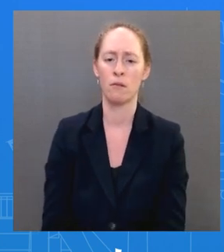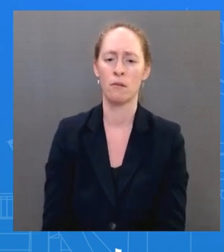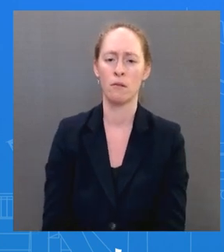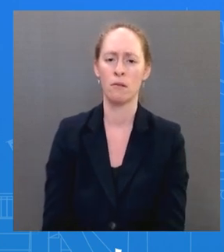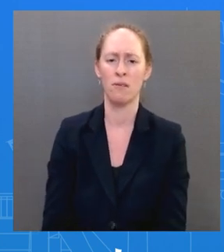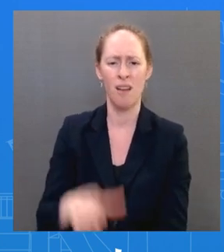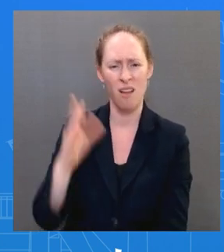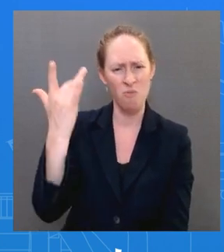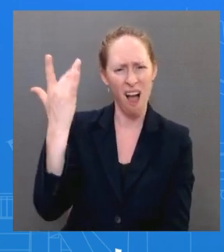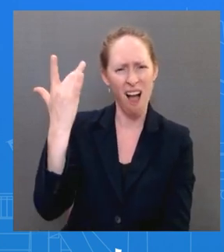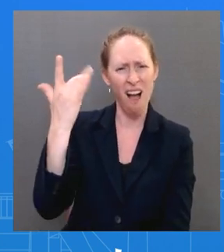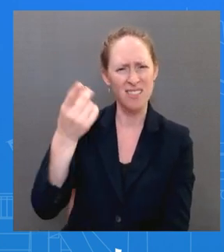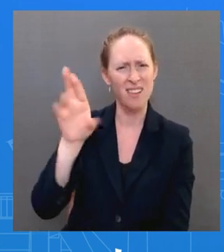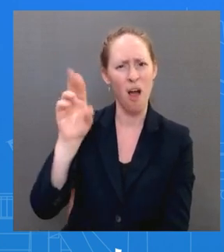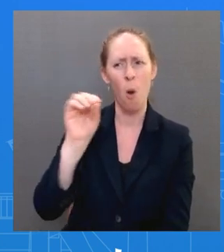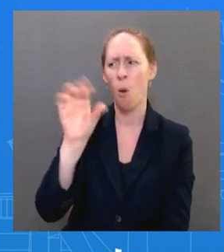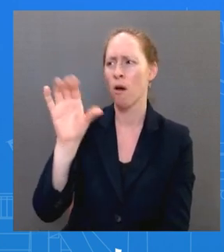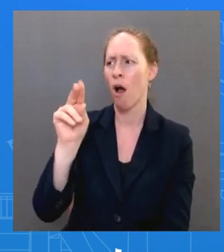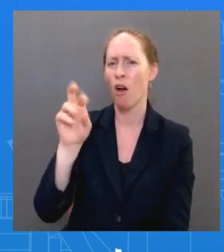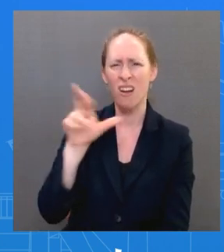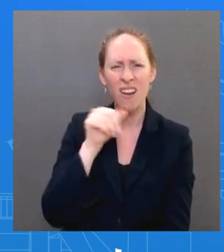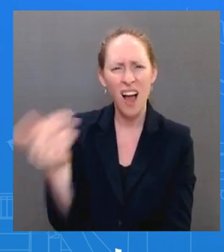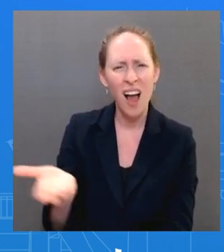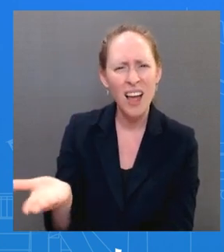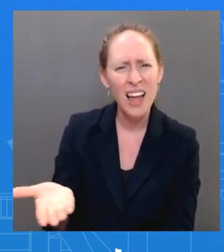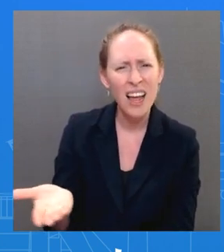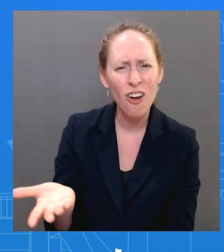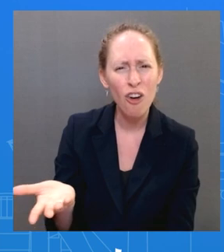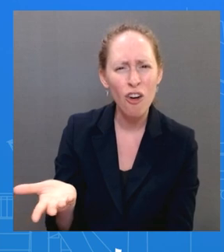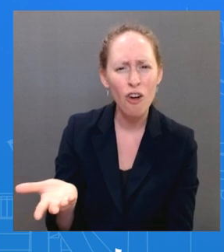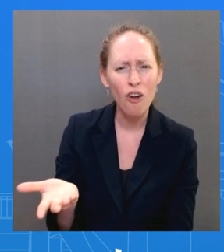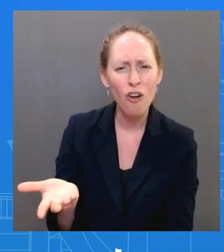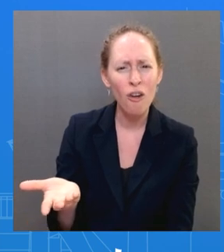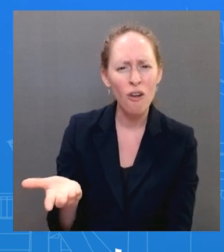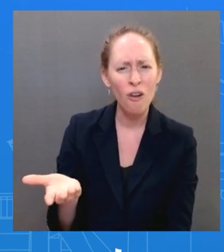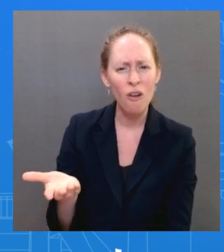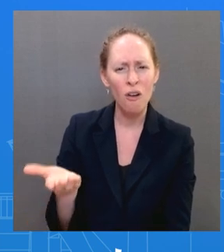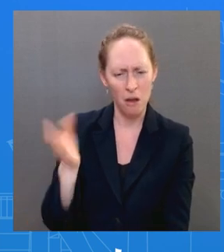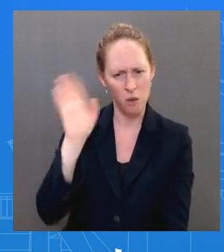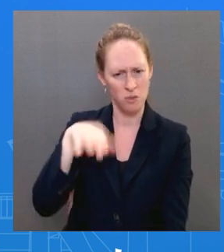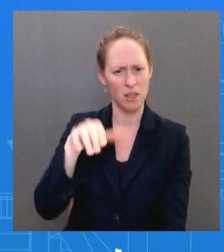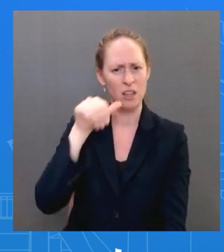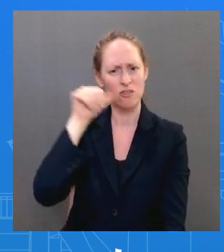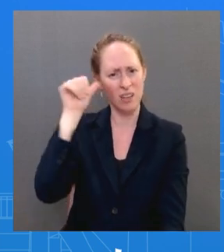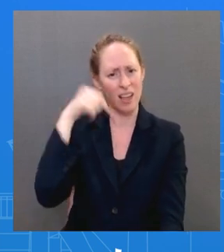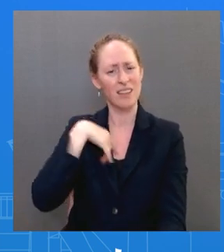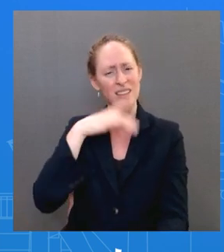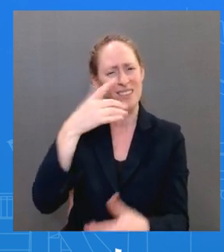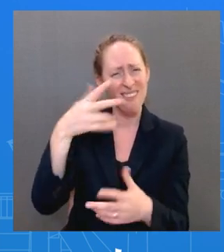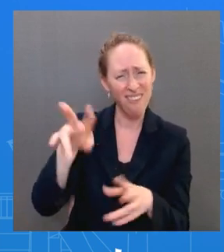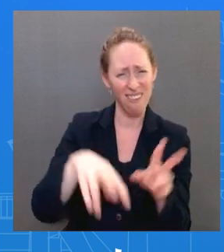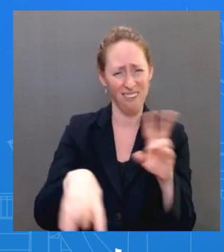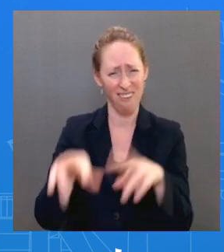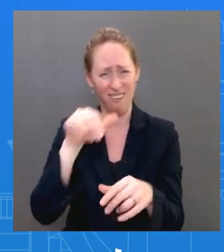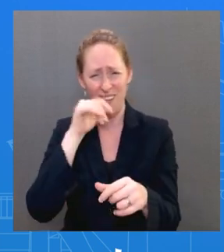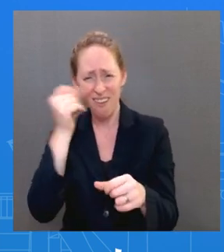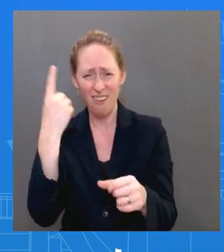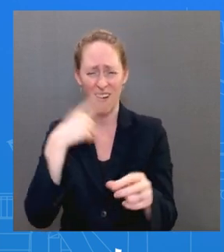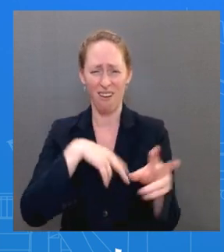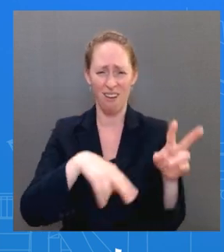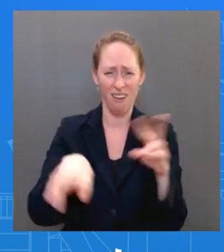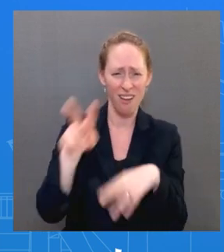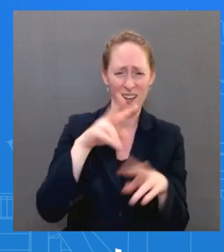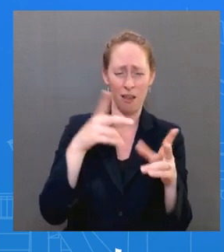yesterday we had a difficult time comparing the description of the symptom progression from Dr. O'Connor's